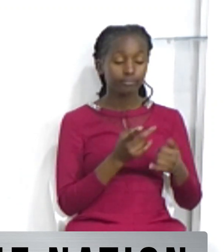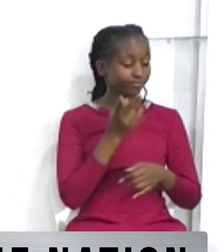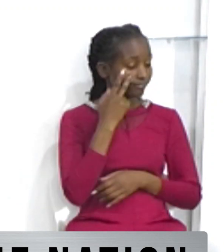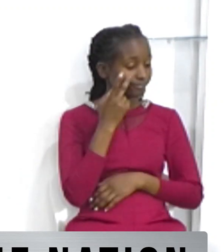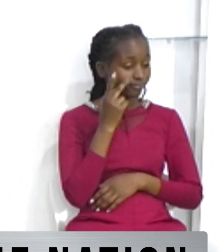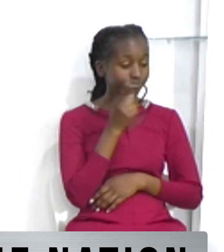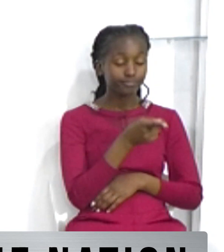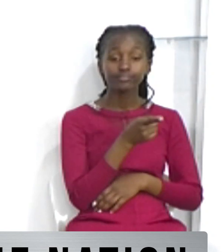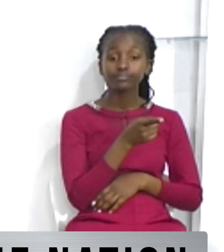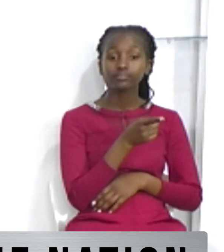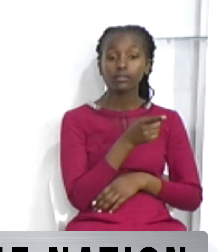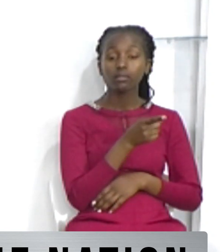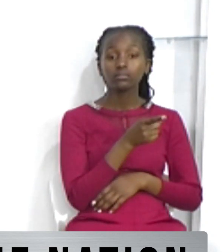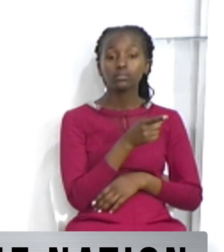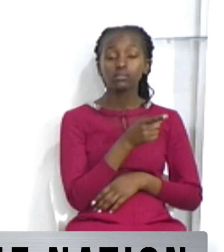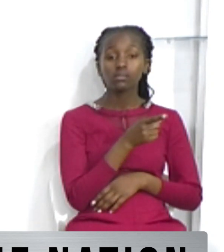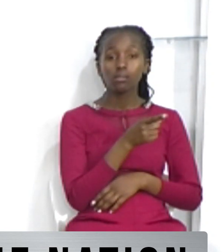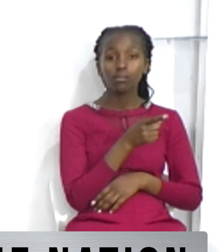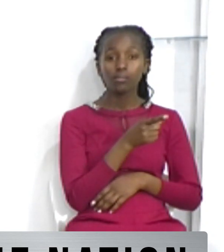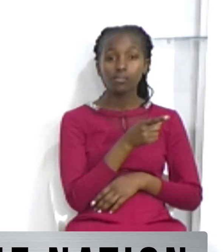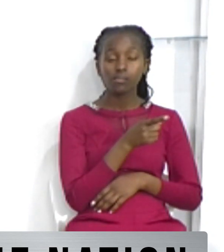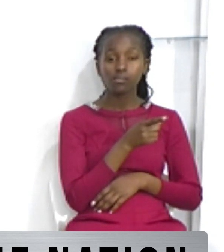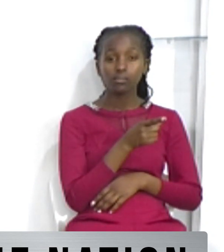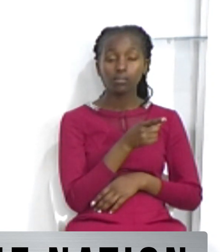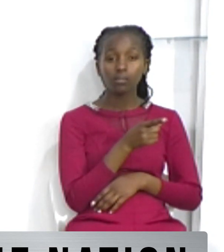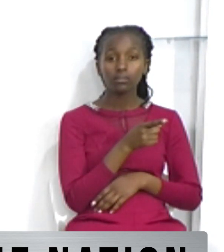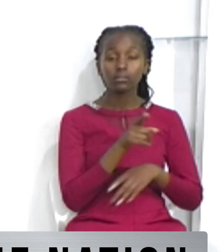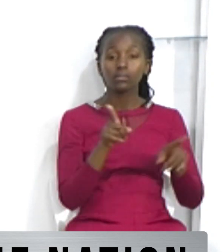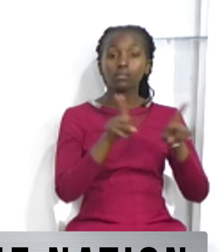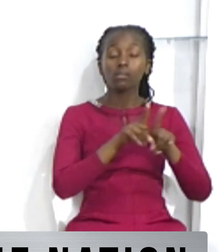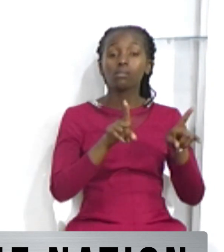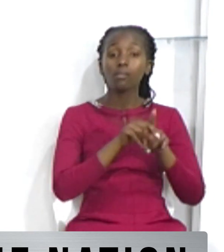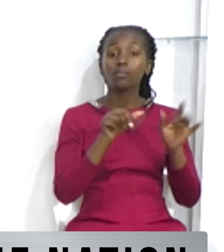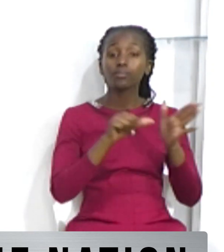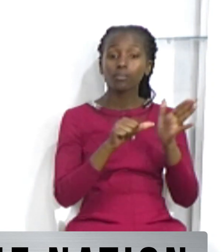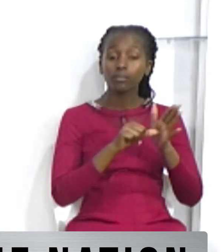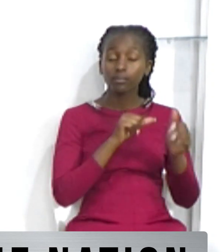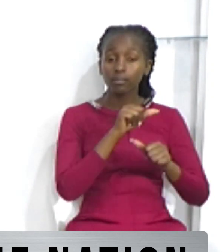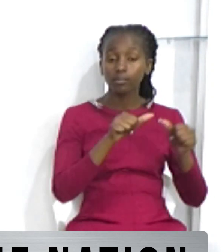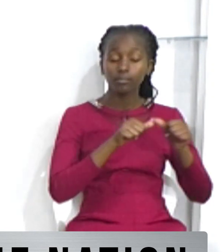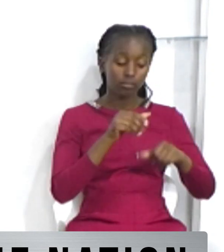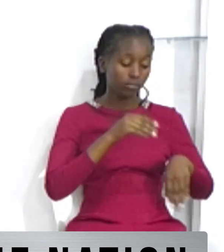Yes. This beast. Talk about corruption. Yeah.